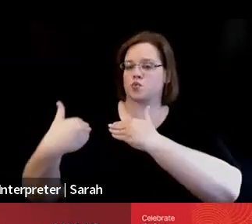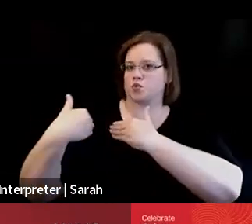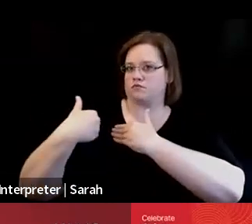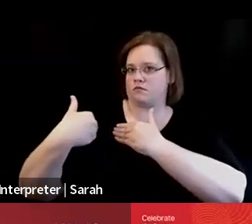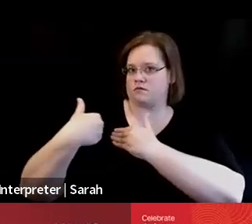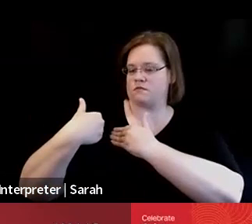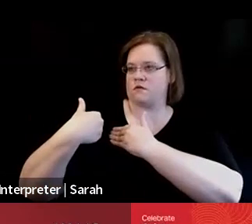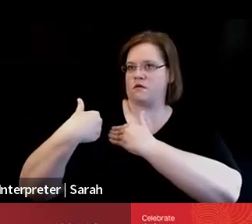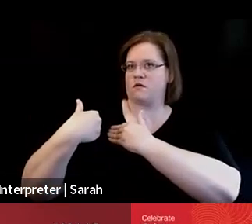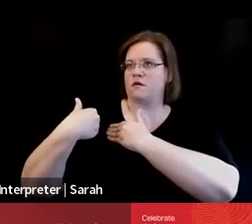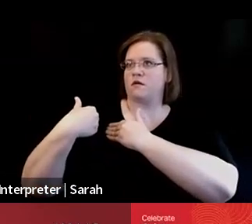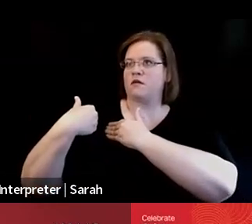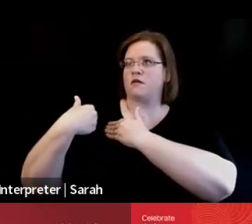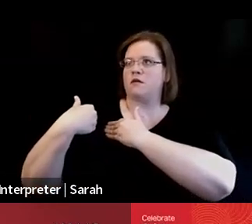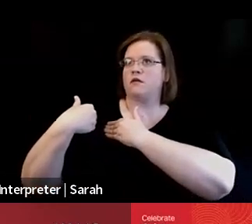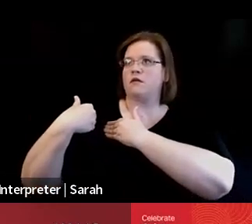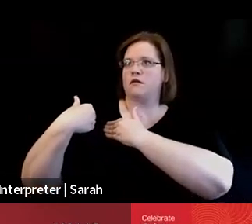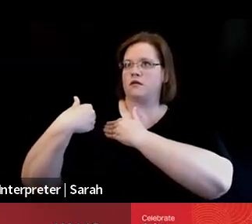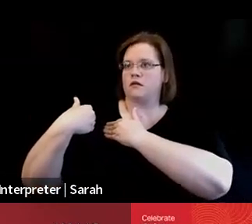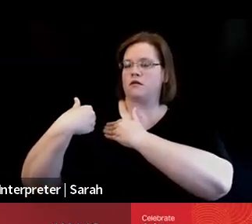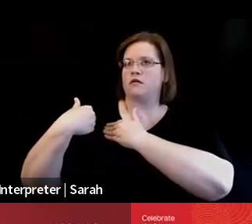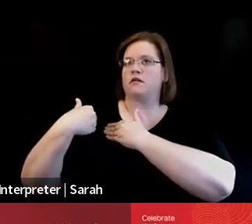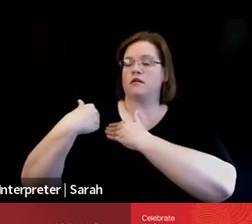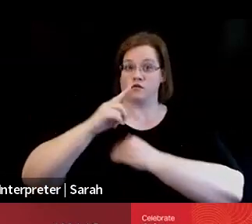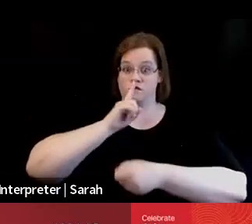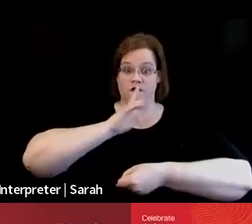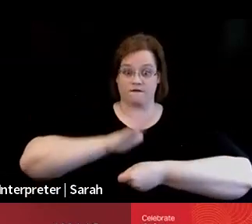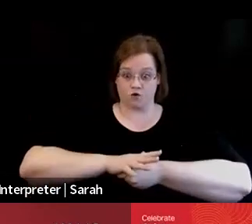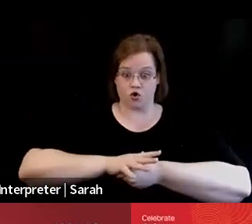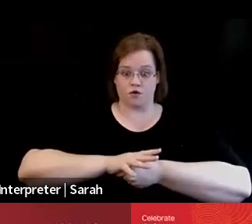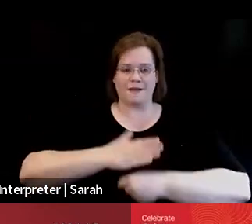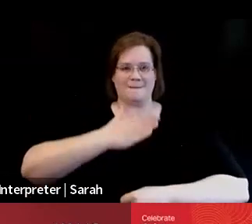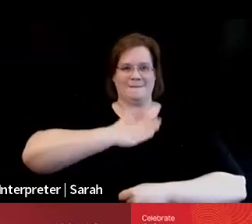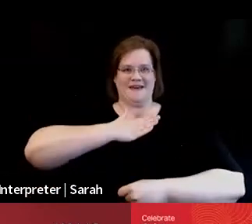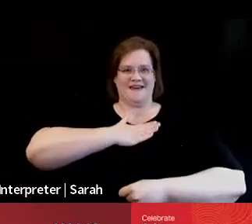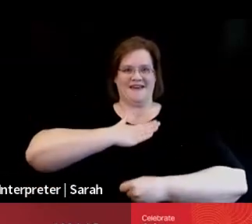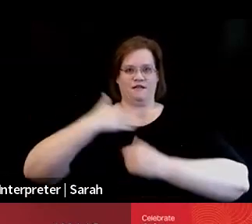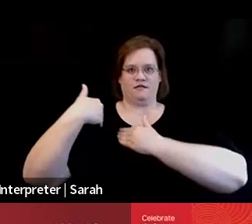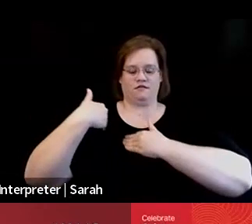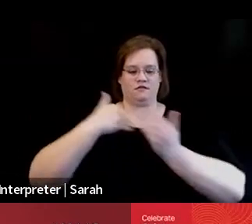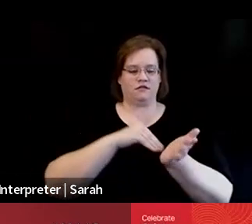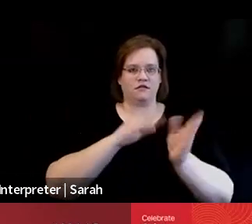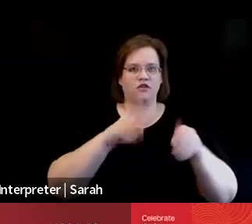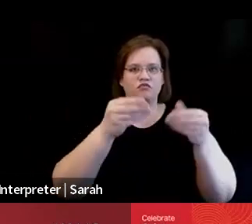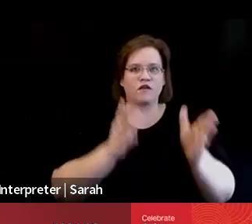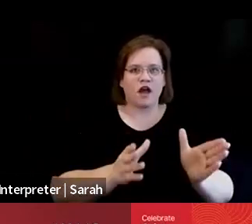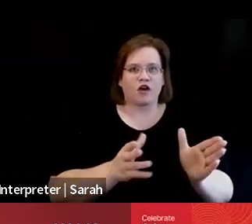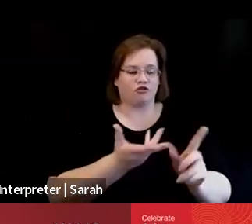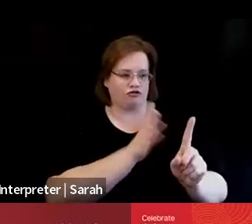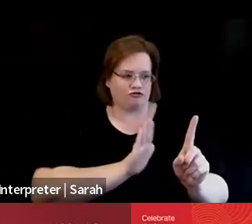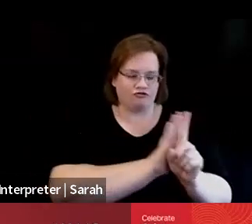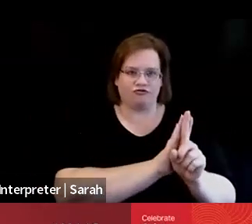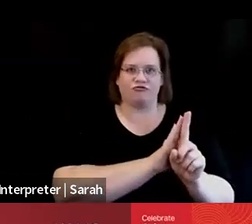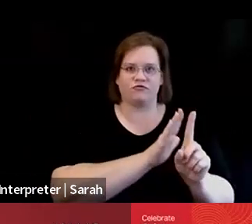for making sure that your patient understood you continues to be yours. Many times as interpreters, with